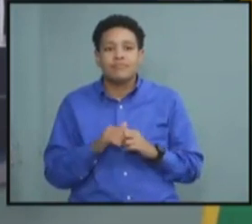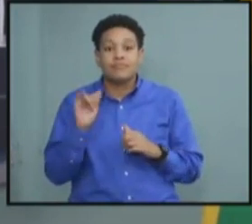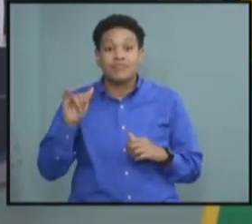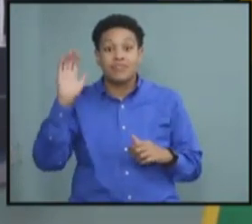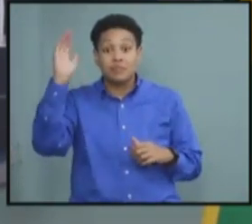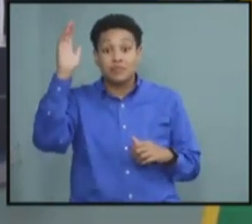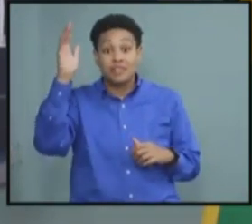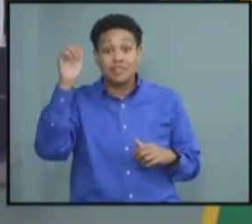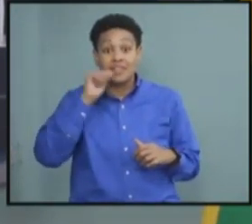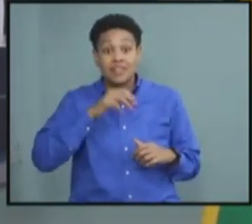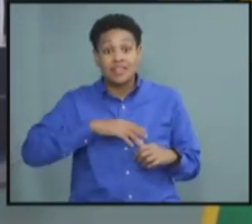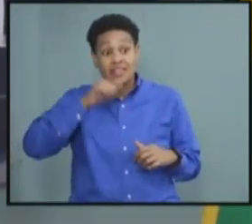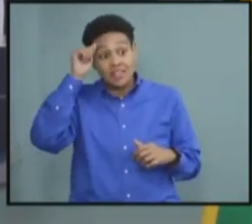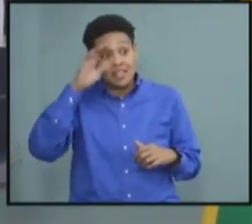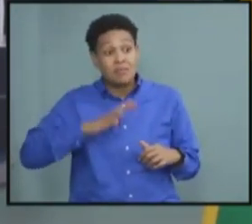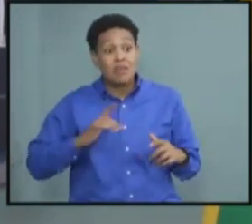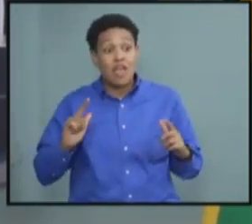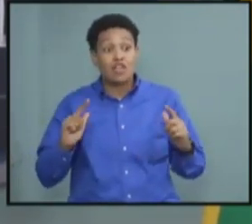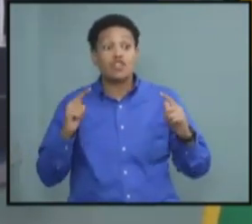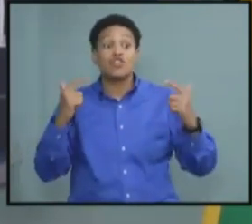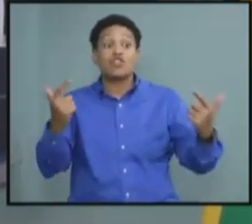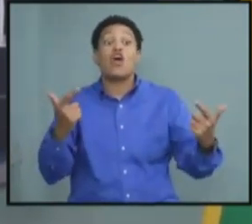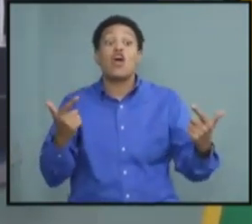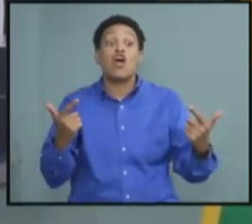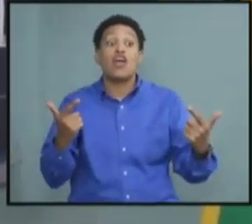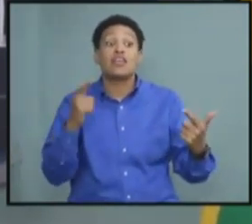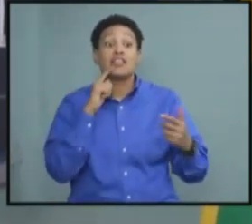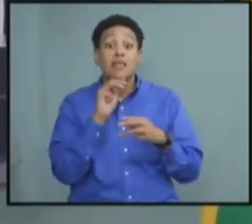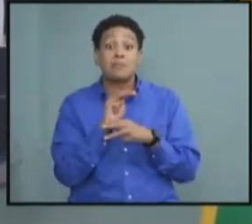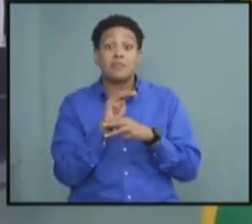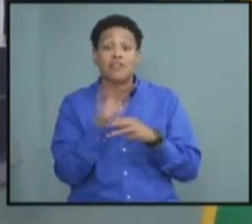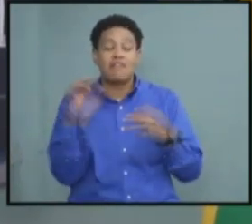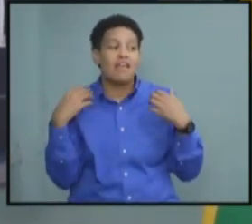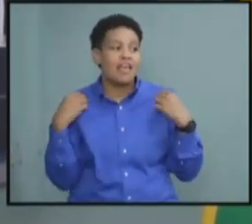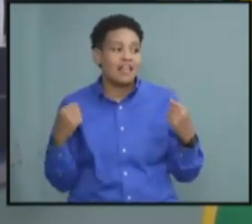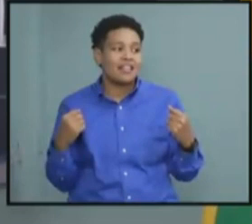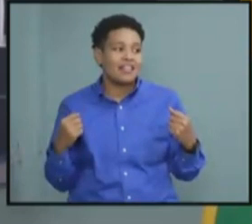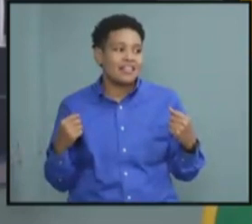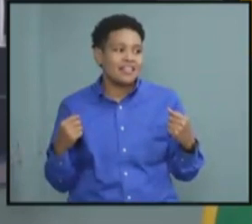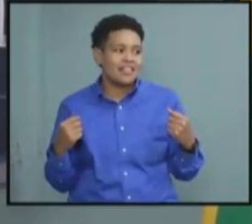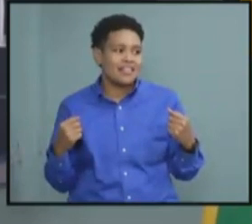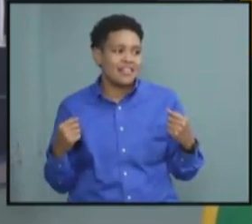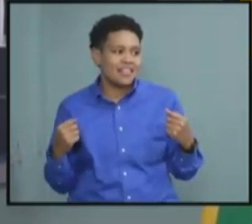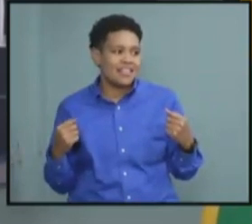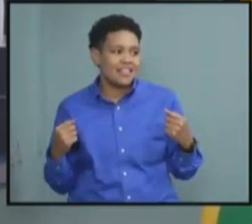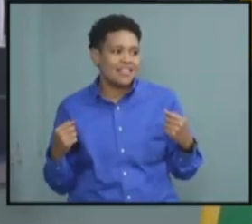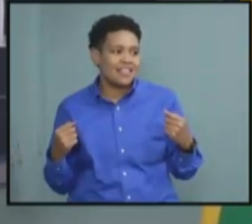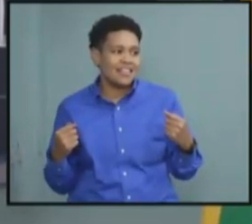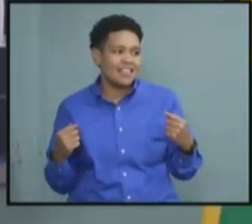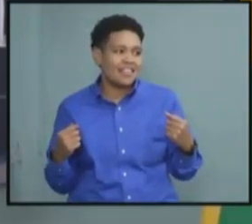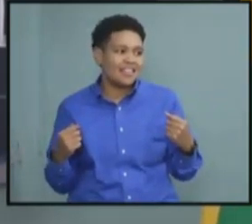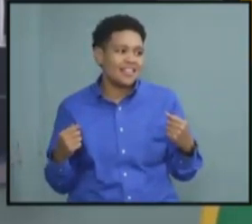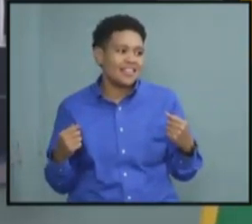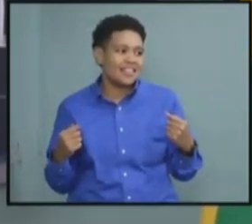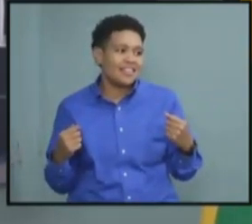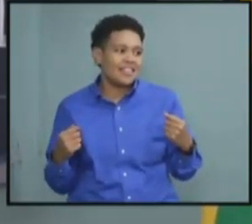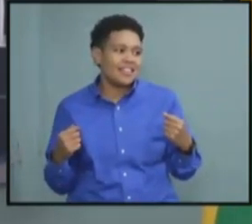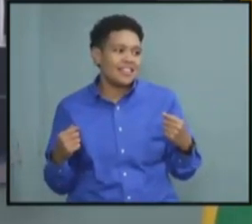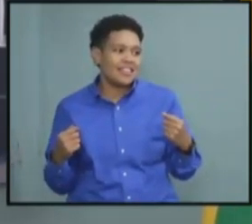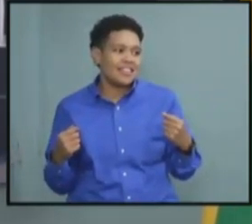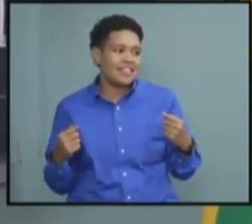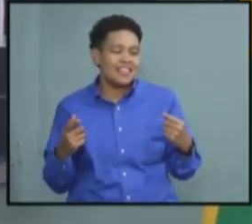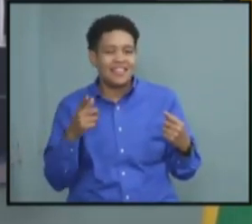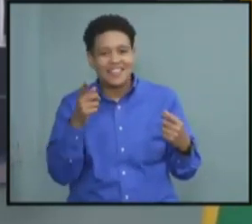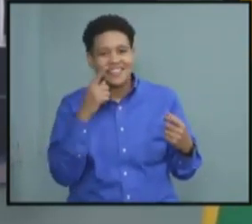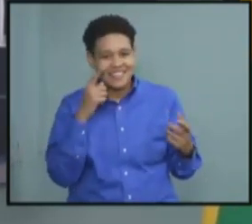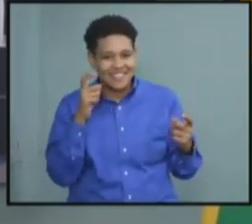presentation, ladies and gentlemen, I turn over to the Minister of Health, who will give his update. He's saying that I've given the